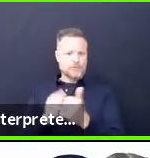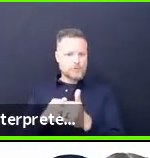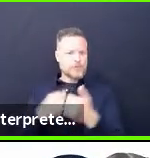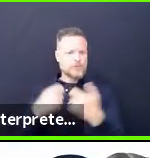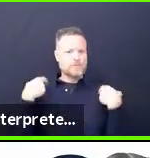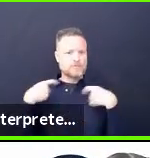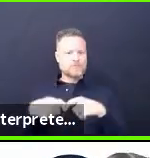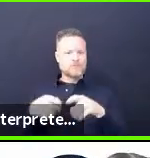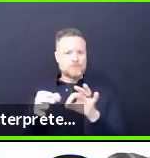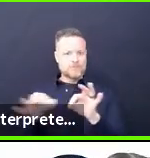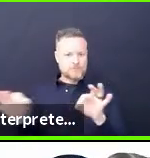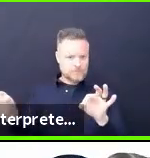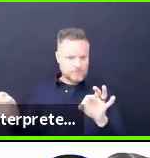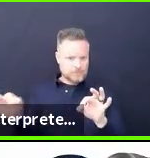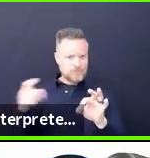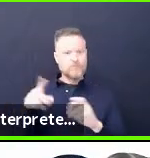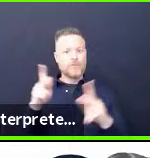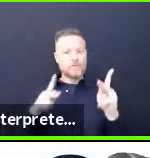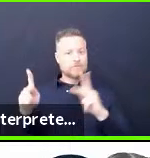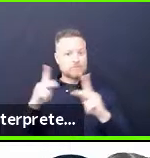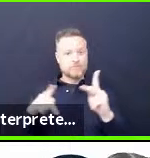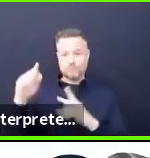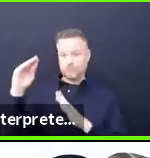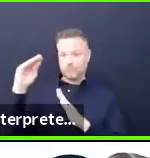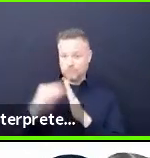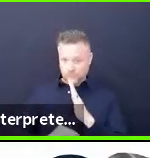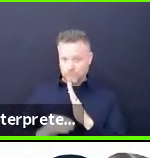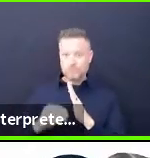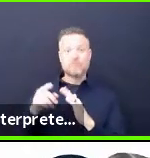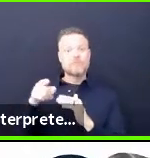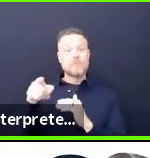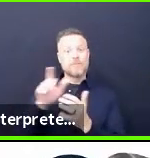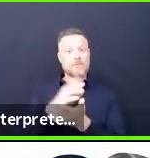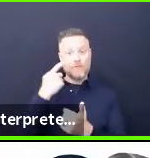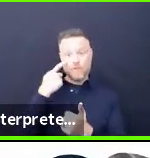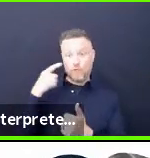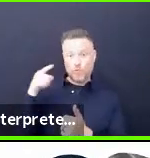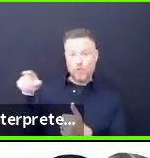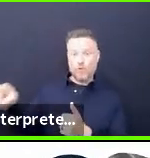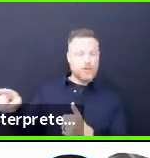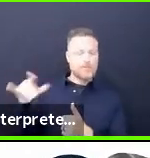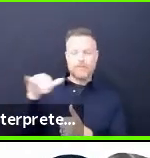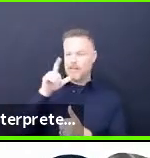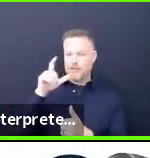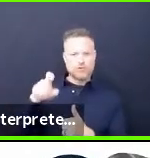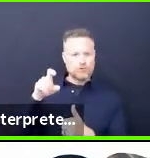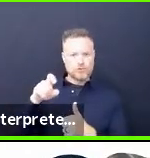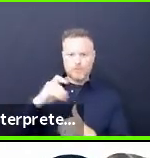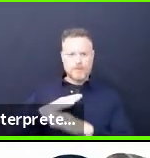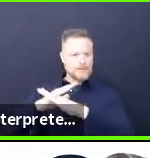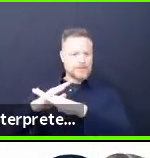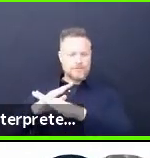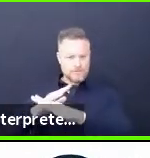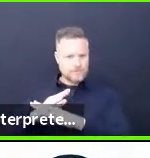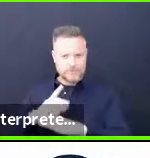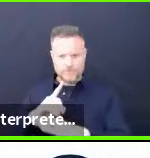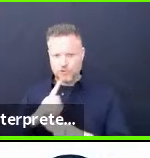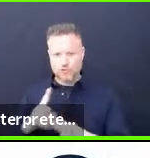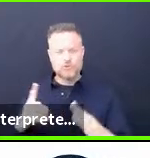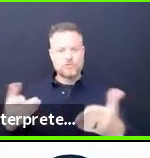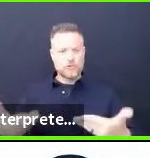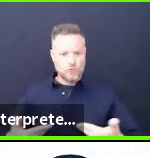to have individuals that fill out the registration form for individuals and don't make that a barrier, just to make it as